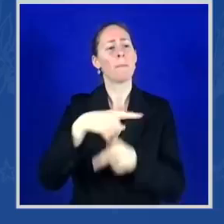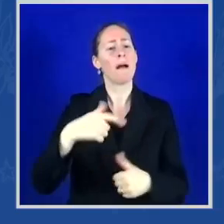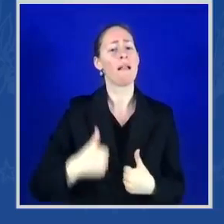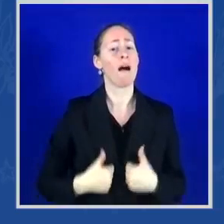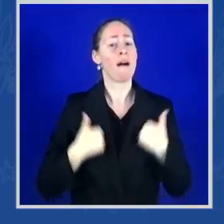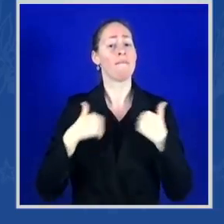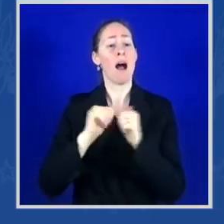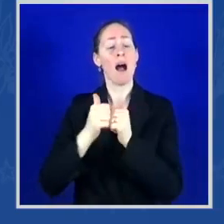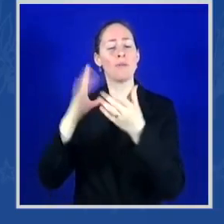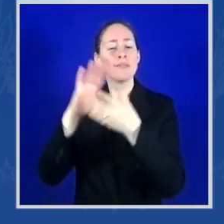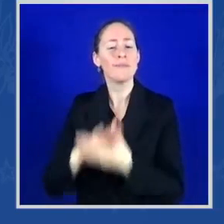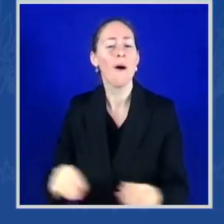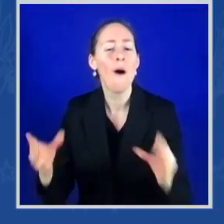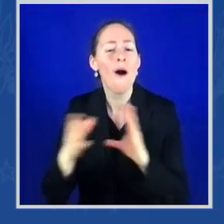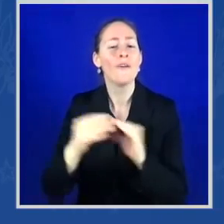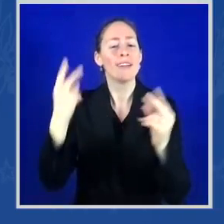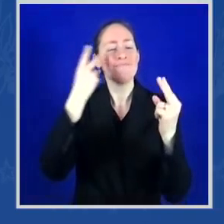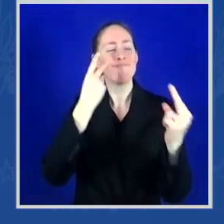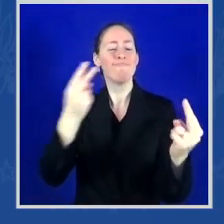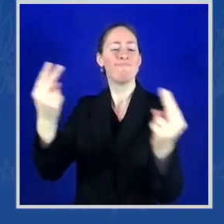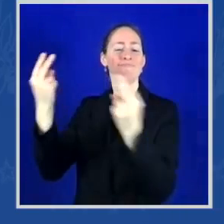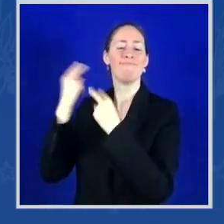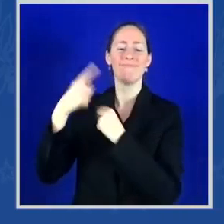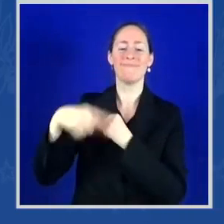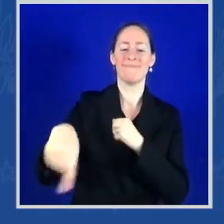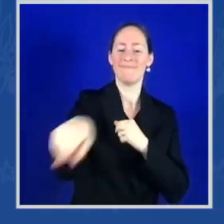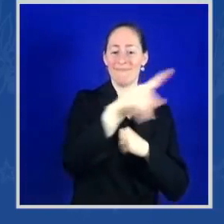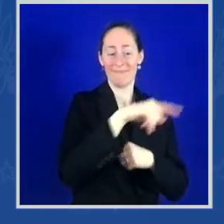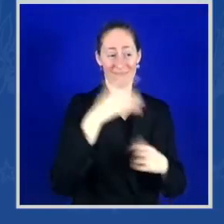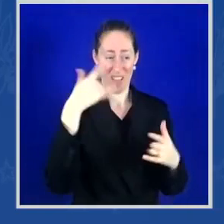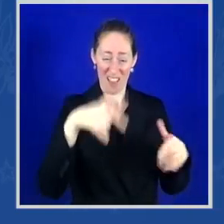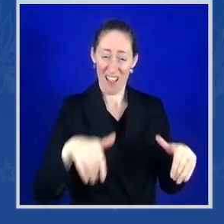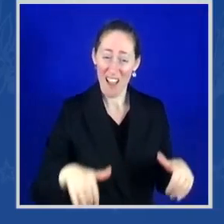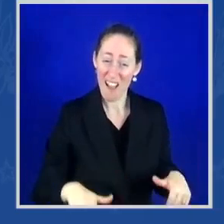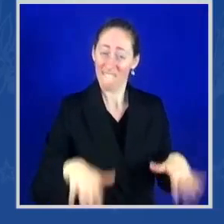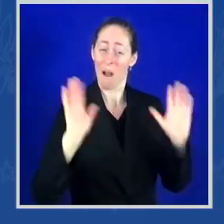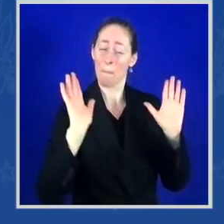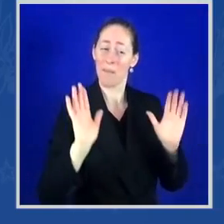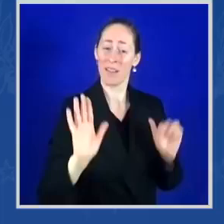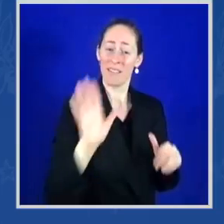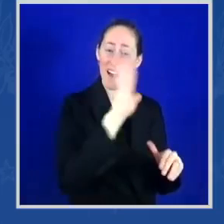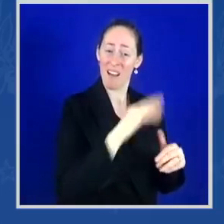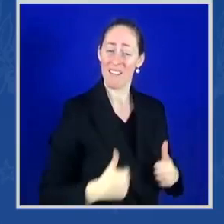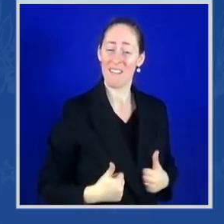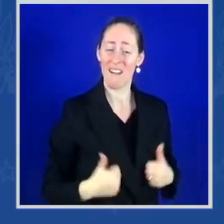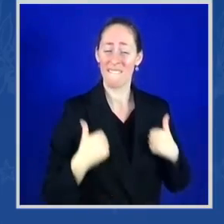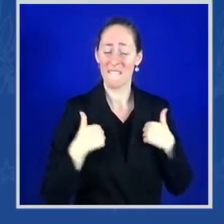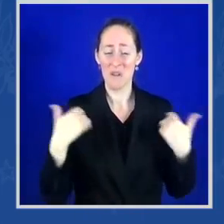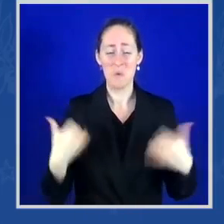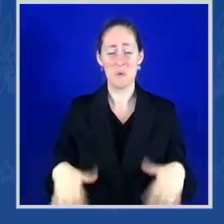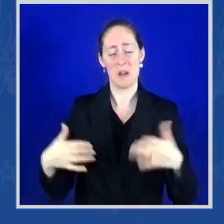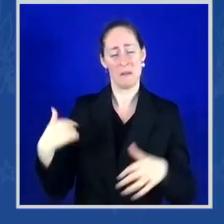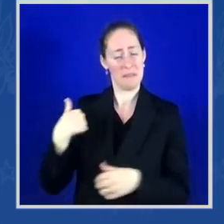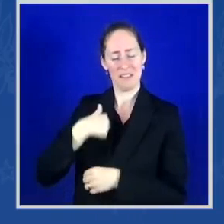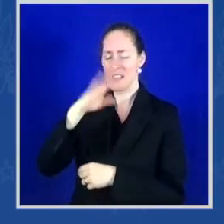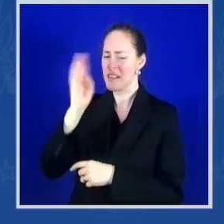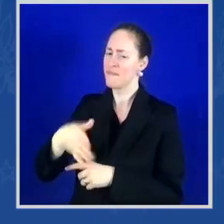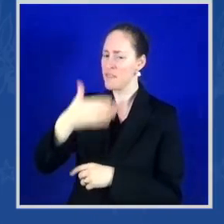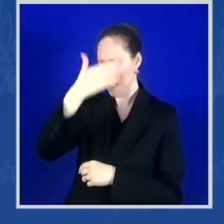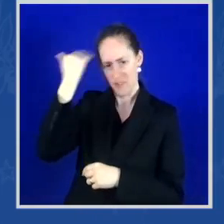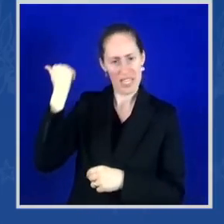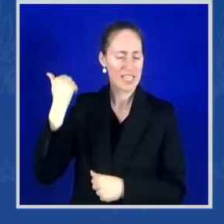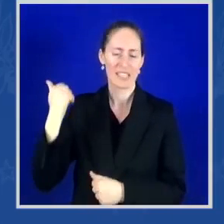sacrifice that it's not going to be in vain. Because every American democracy endures. We have been